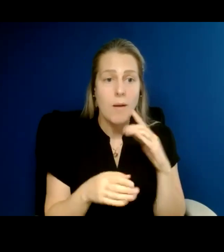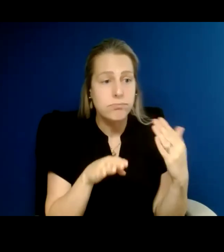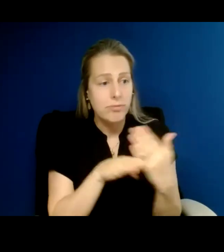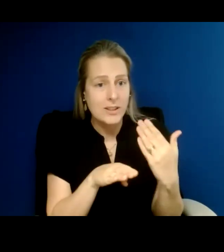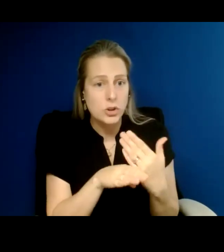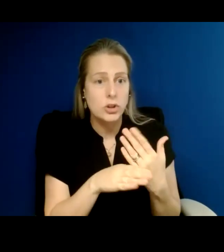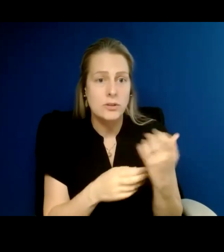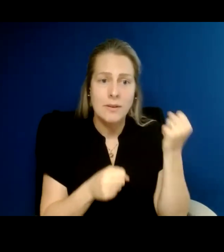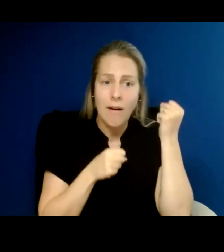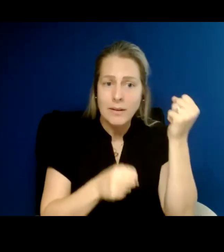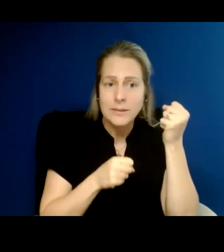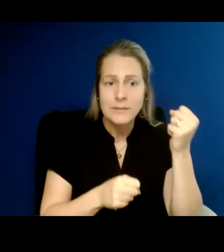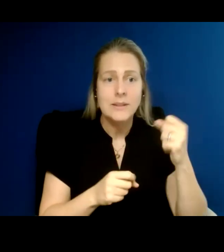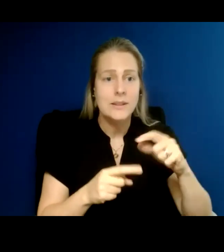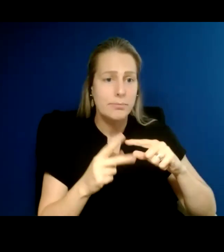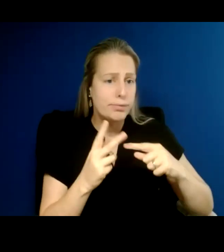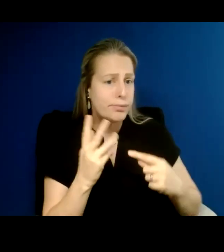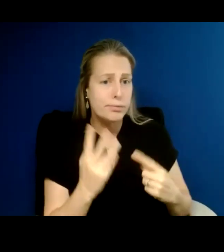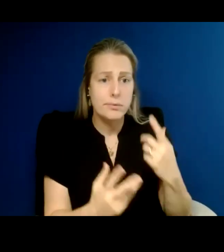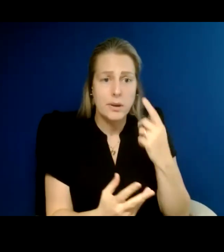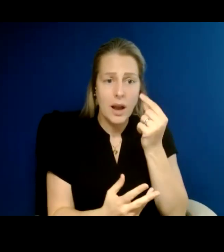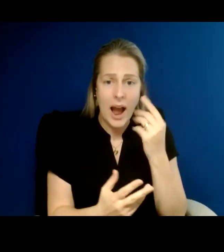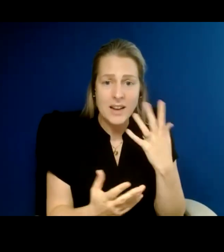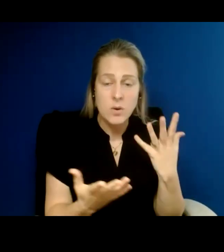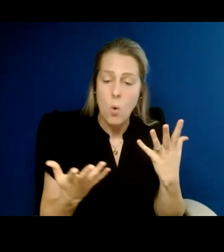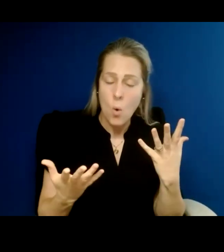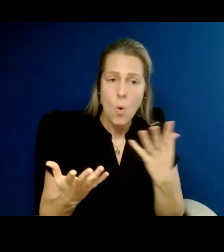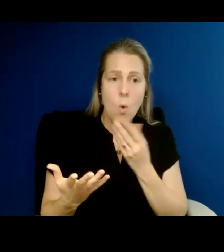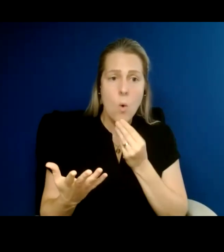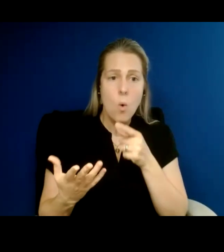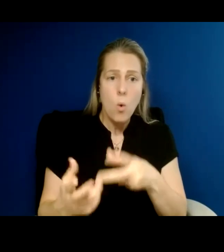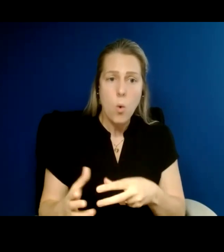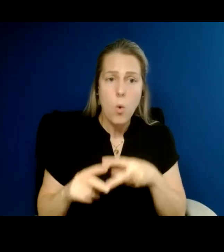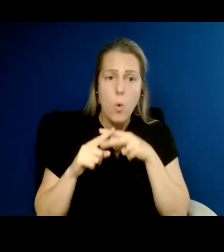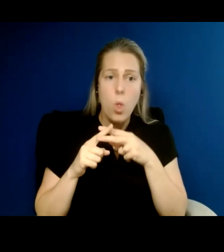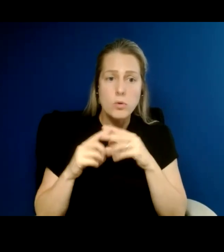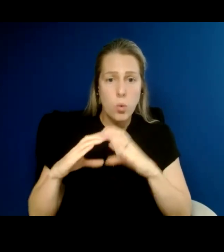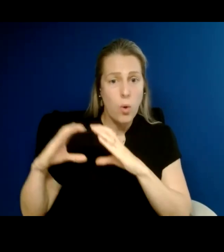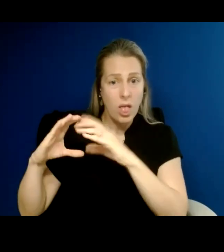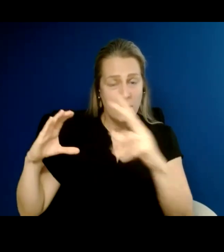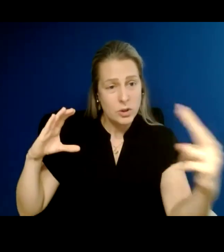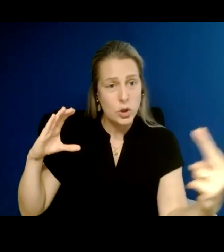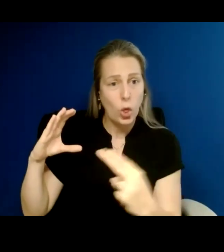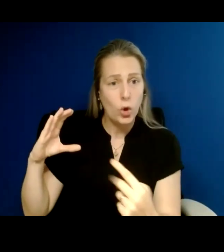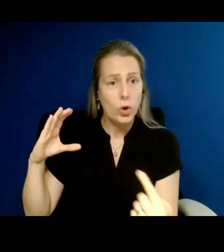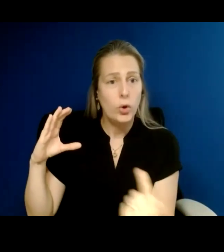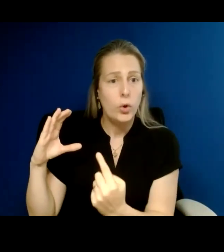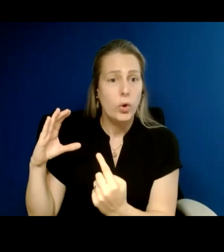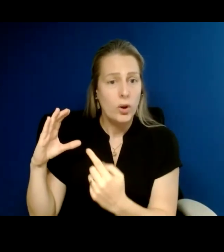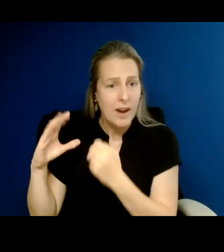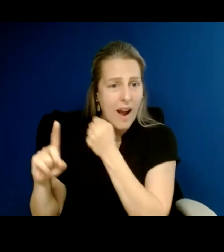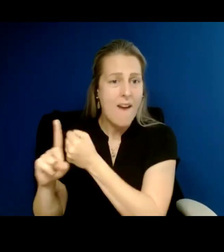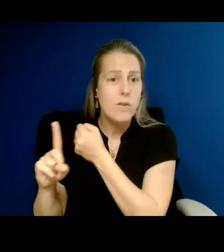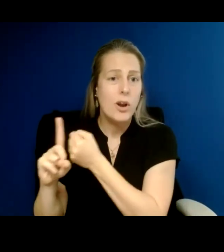and anyone really could pick up this tool and use it as a diagram to advocate for transformative action in their